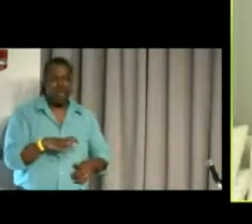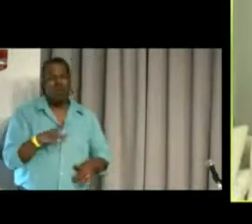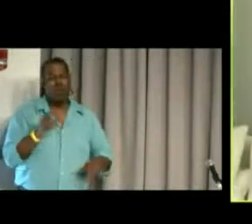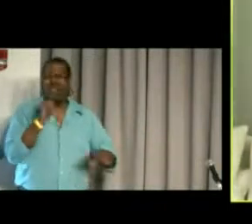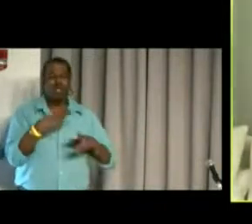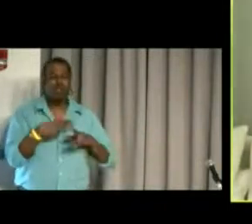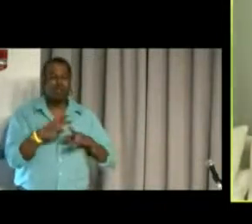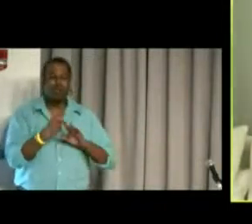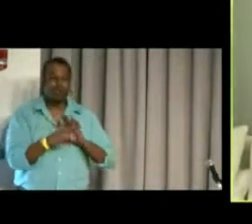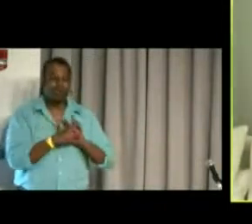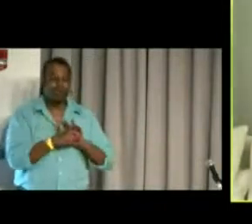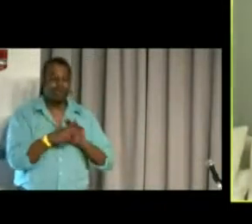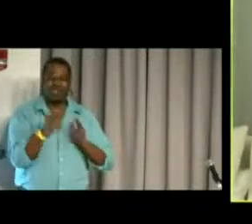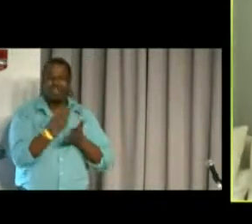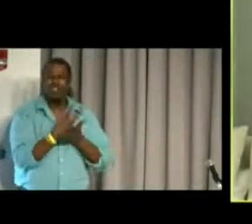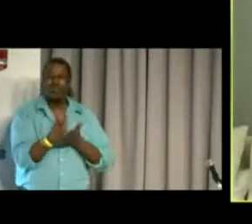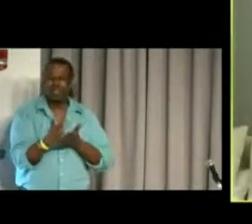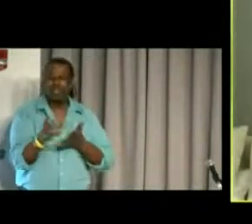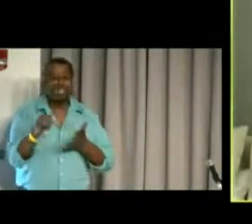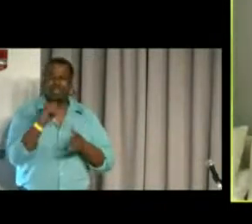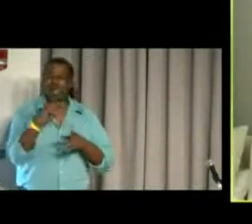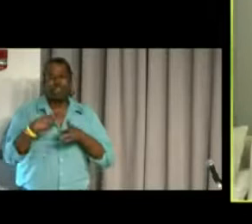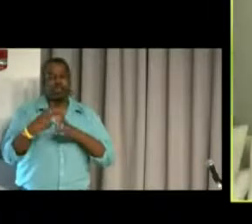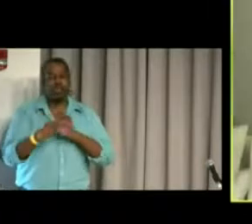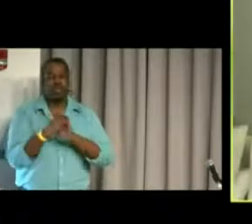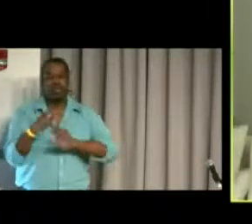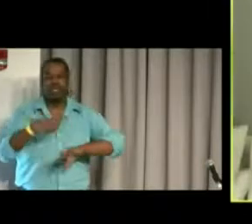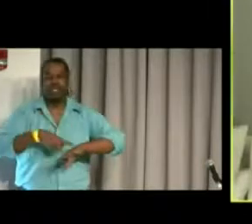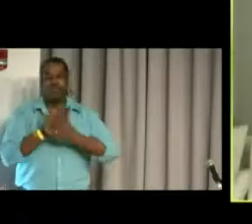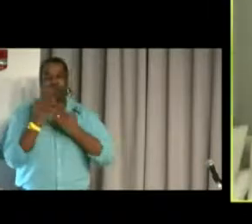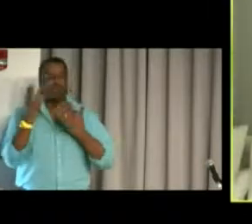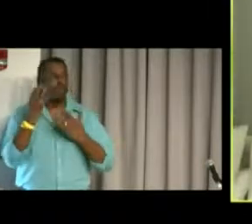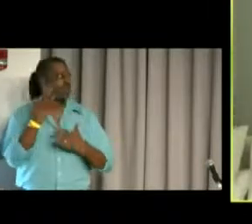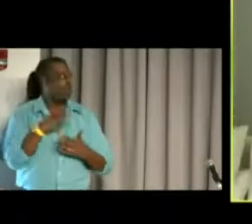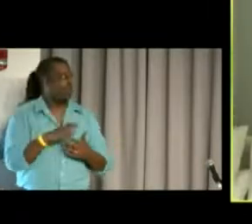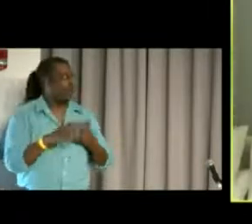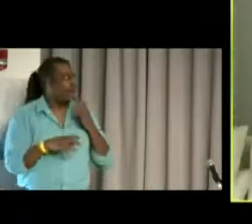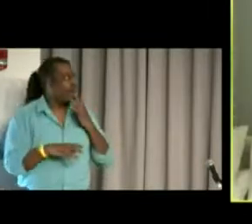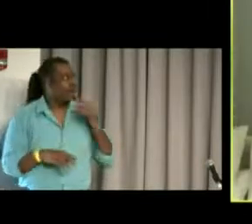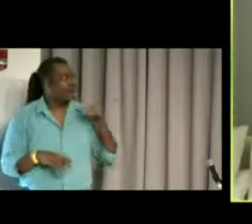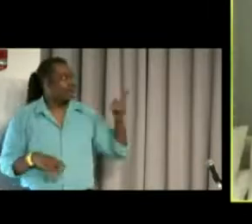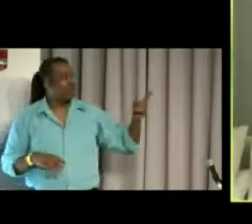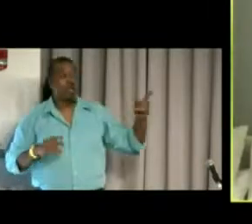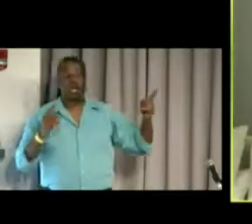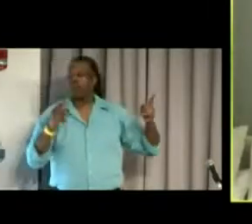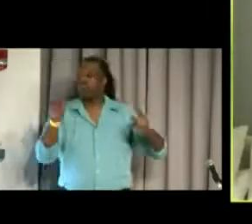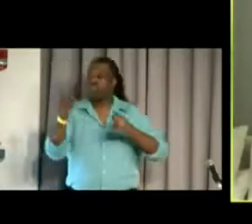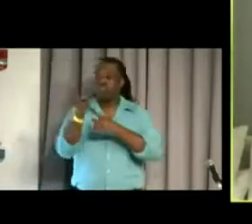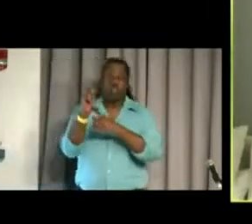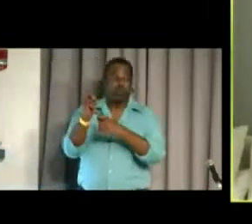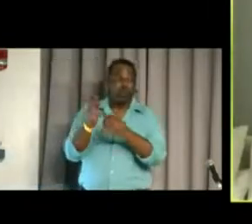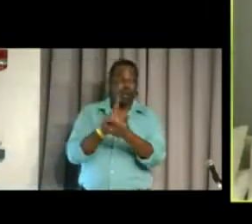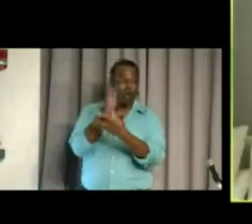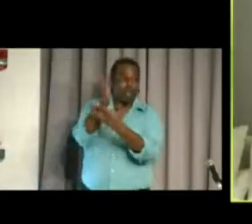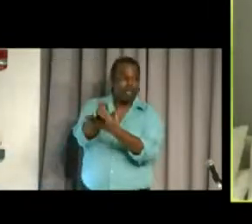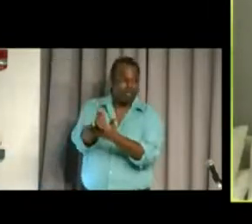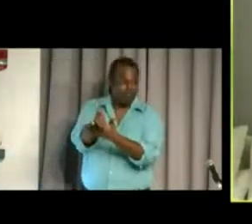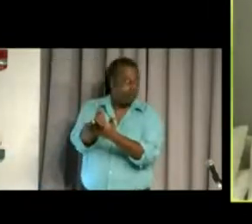when you're without heat for 2 weeks, that's not a small period of time, right? Let me interrupt for just one moment, Rukia. I'm